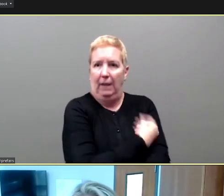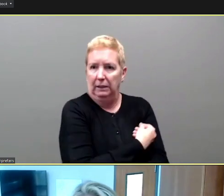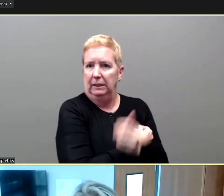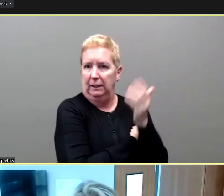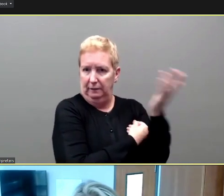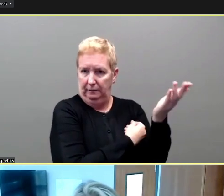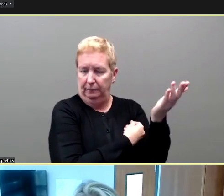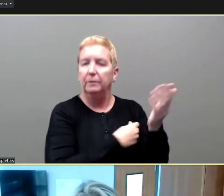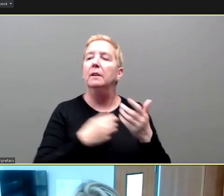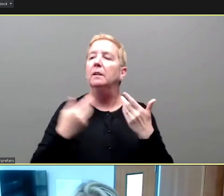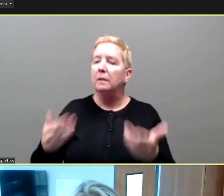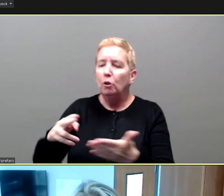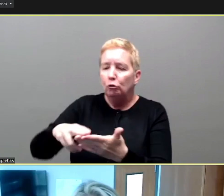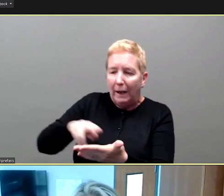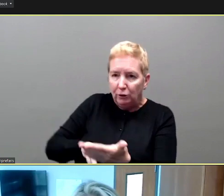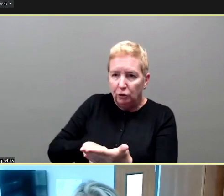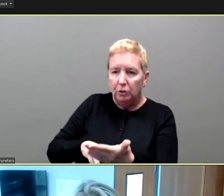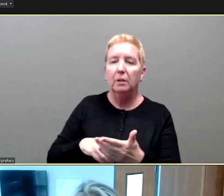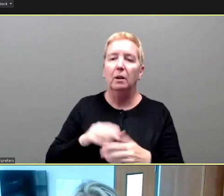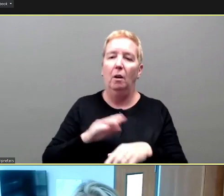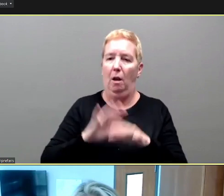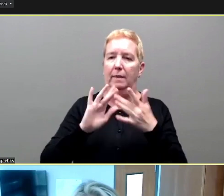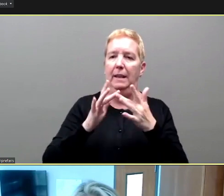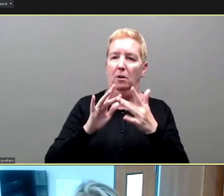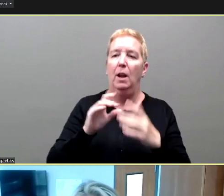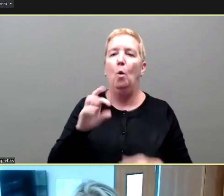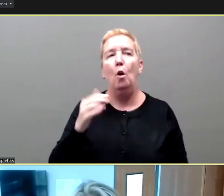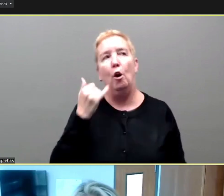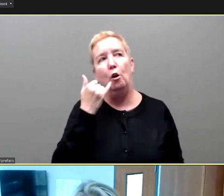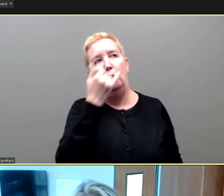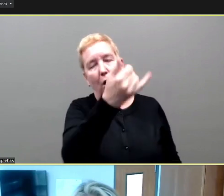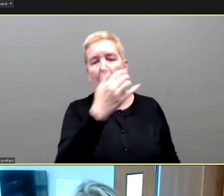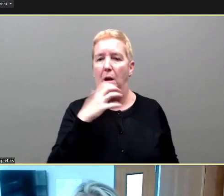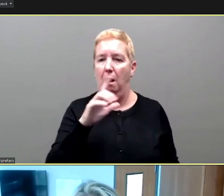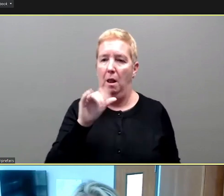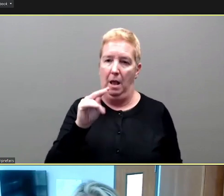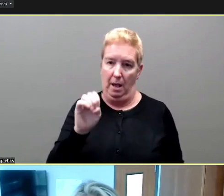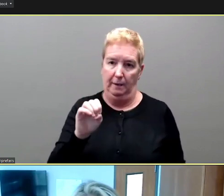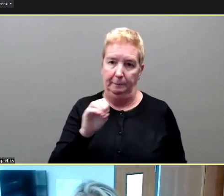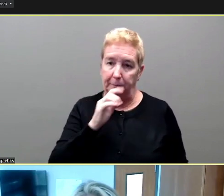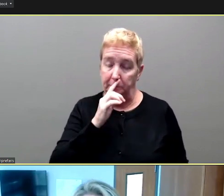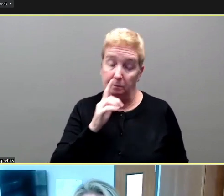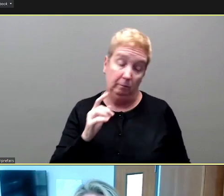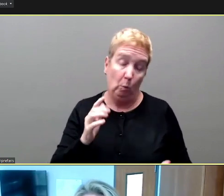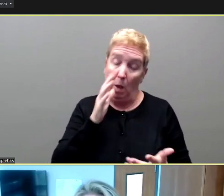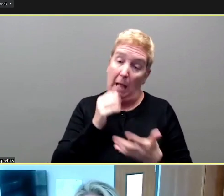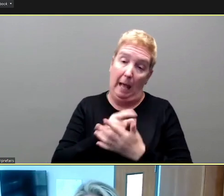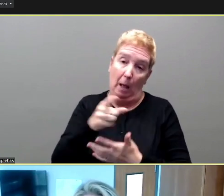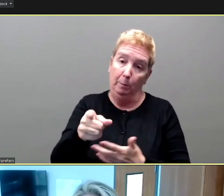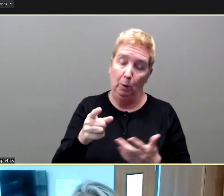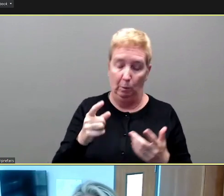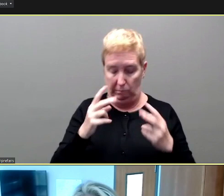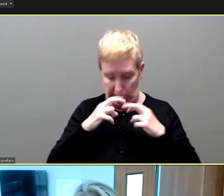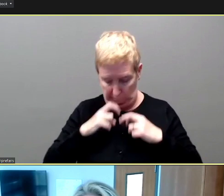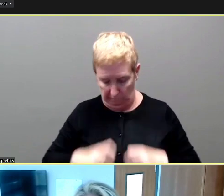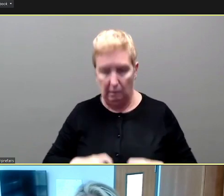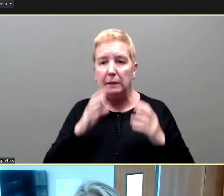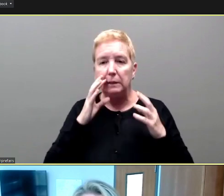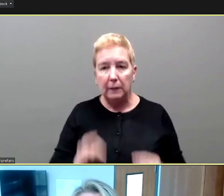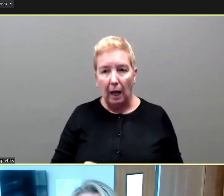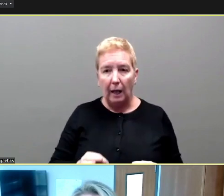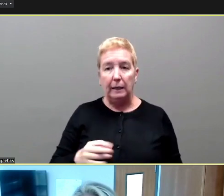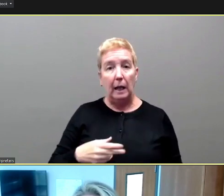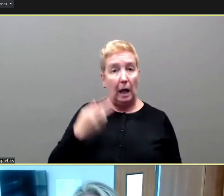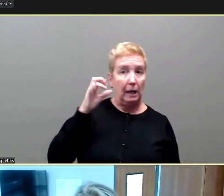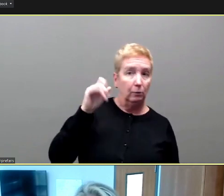You can register online, or you can call our hotline and they'll ask you more questions to help you determine your risk and then whether to